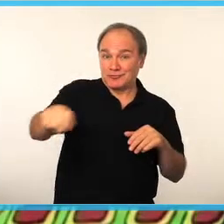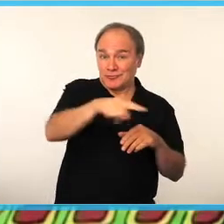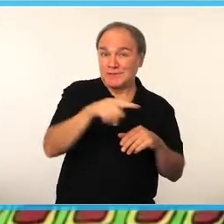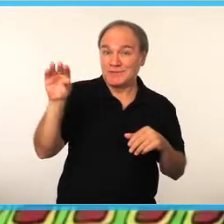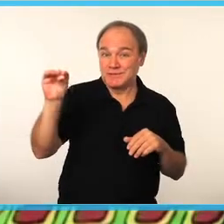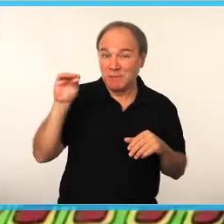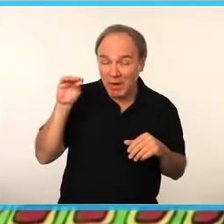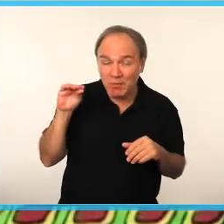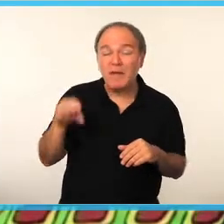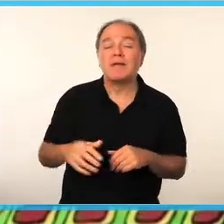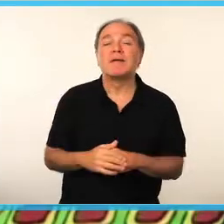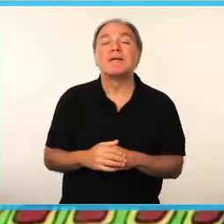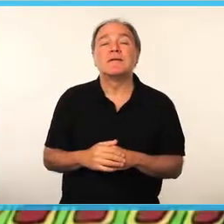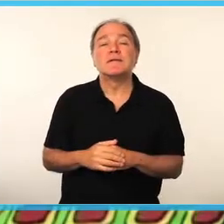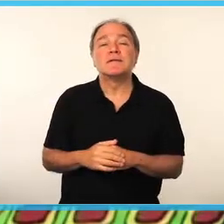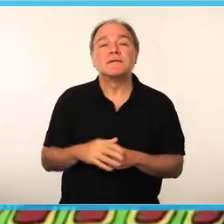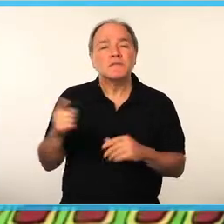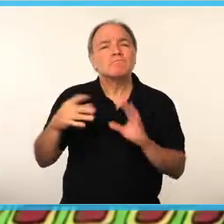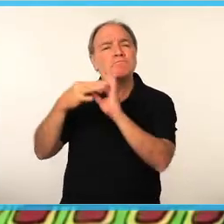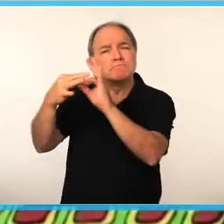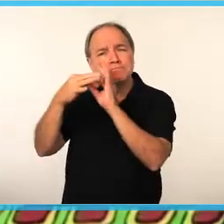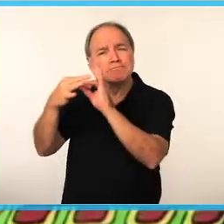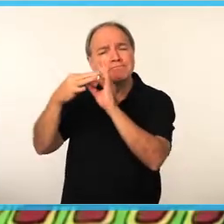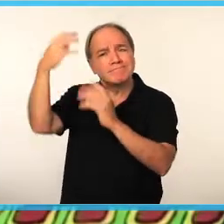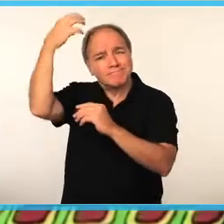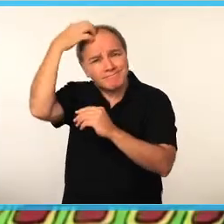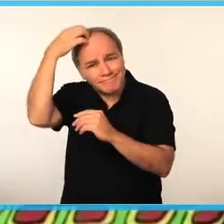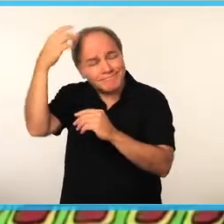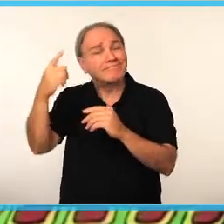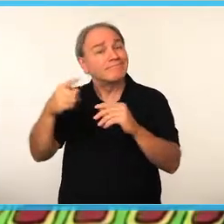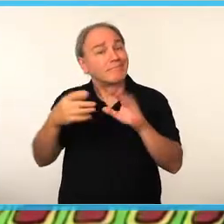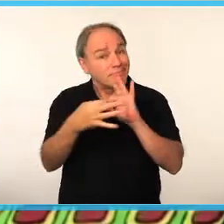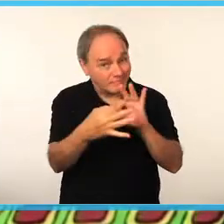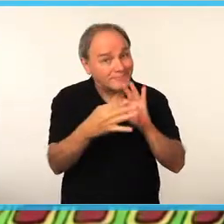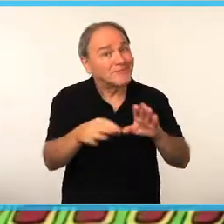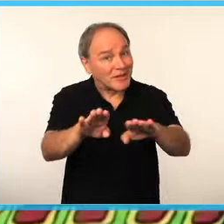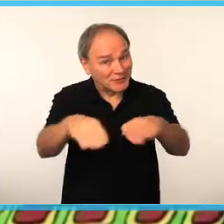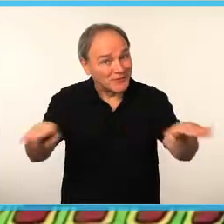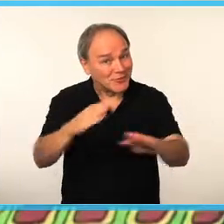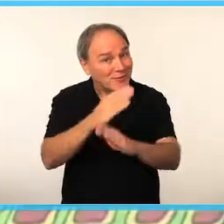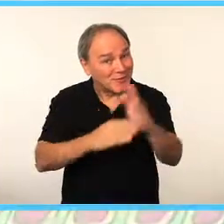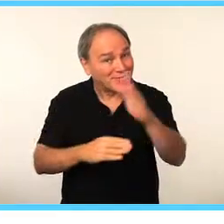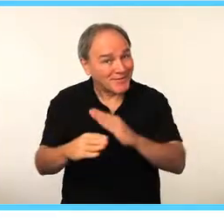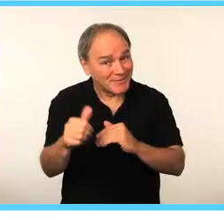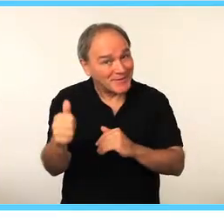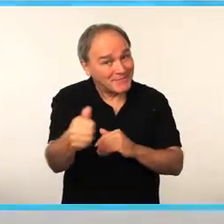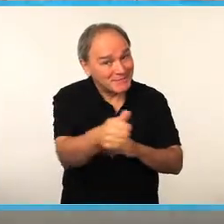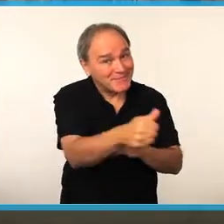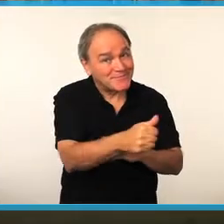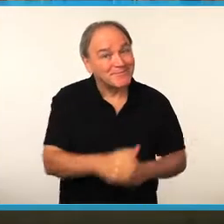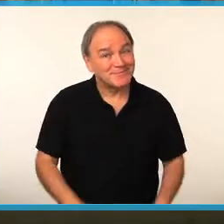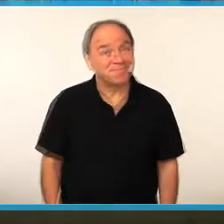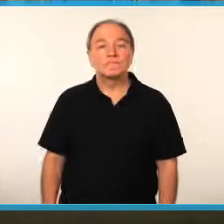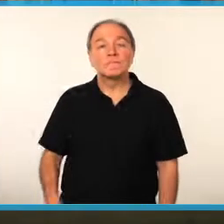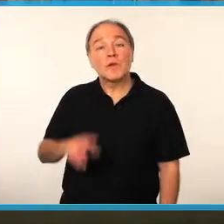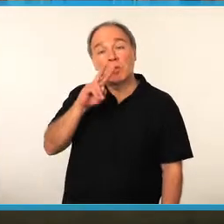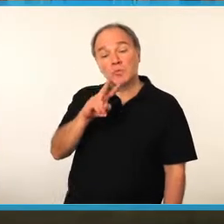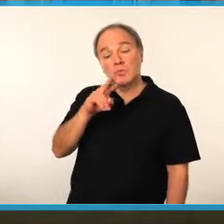the country, together with donors, communities, the government and children themselves.